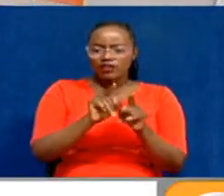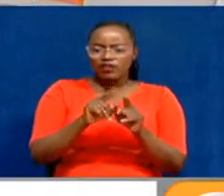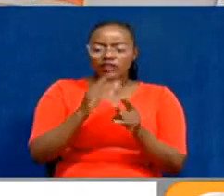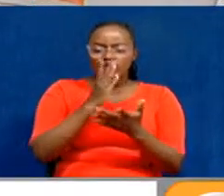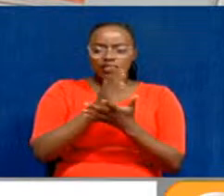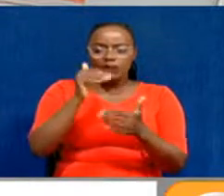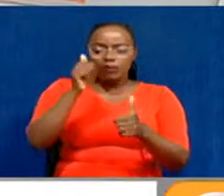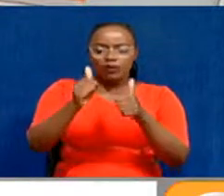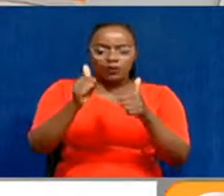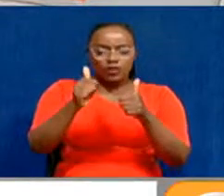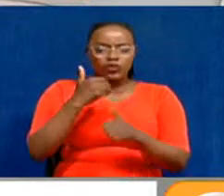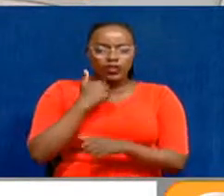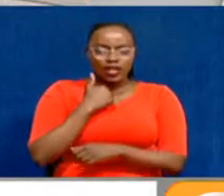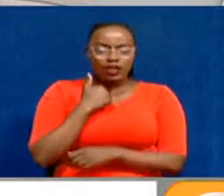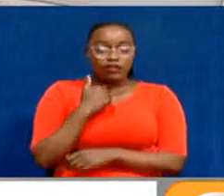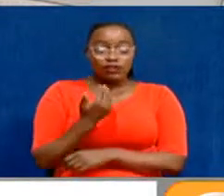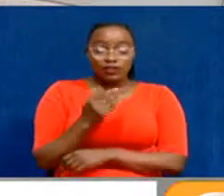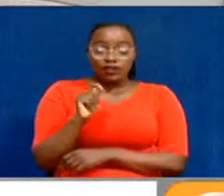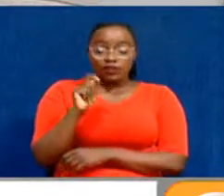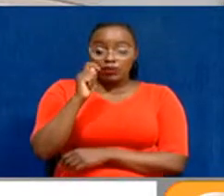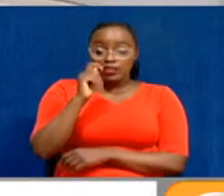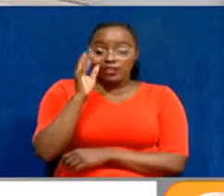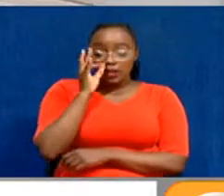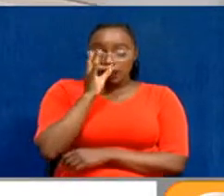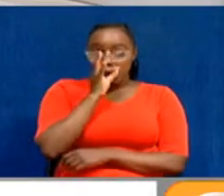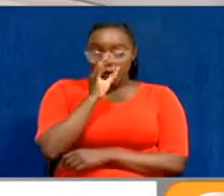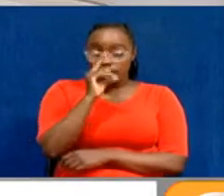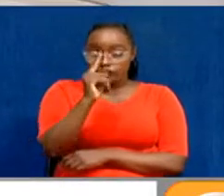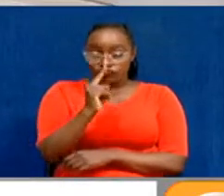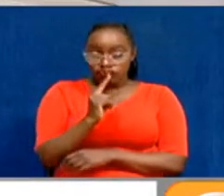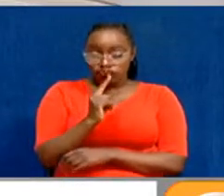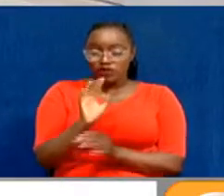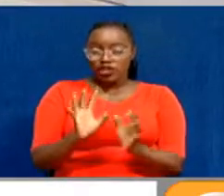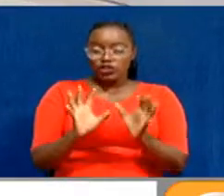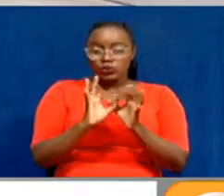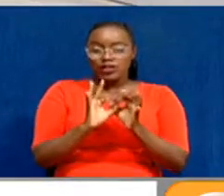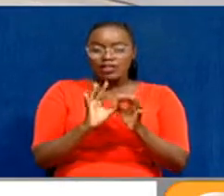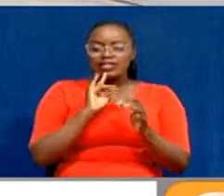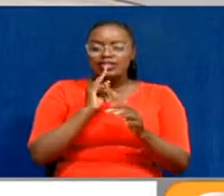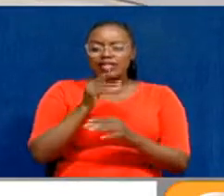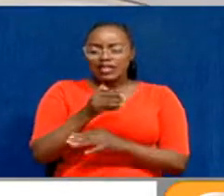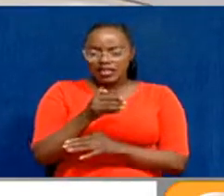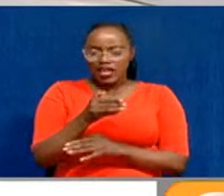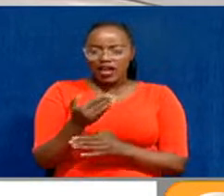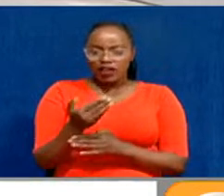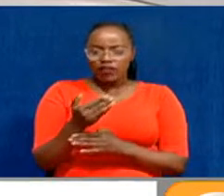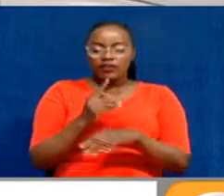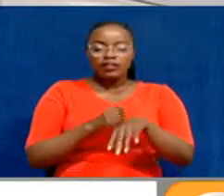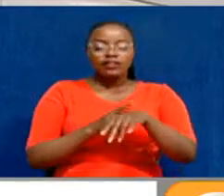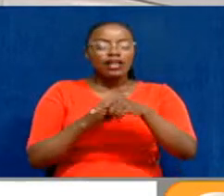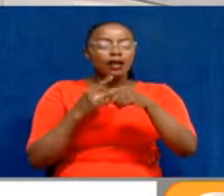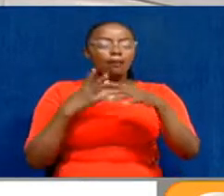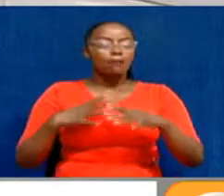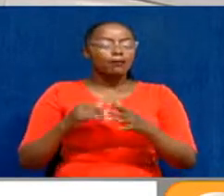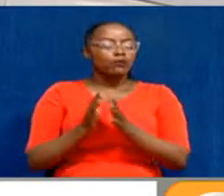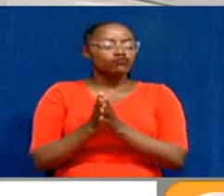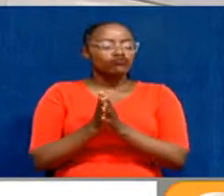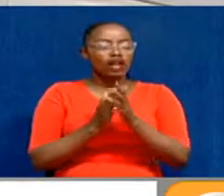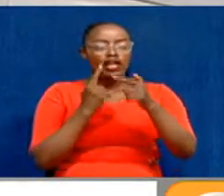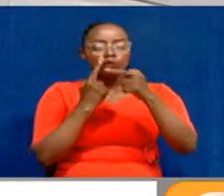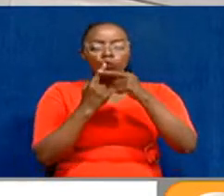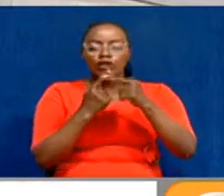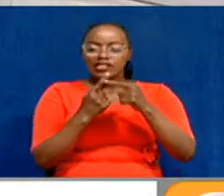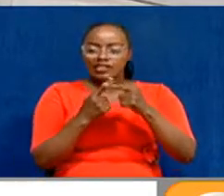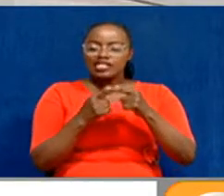striking things. Look, President Mwai Kibaki came in, like we've said here, on a wave of optimism. And it's